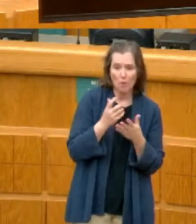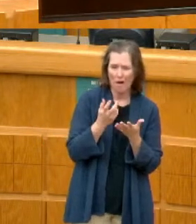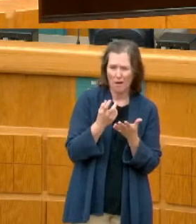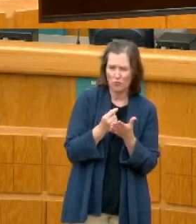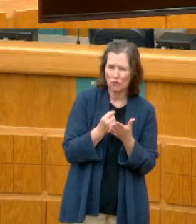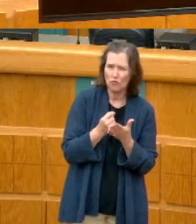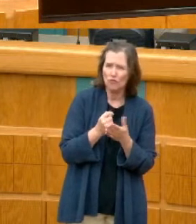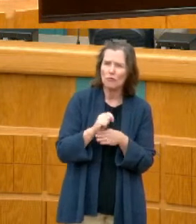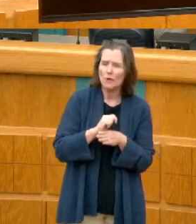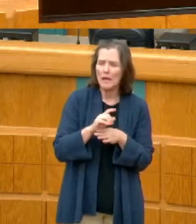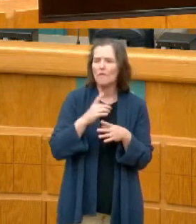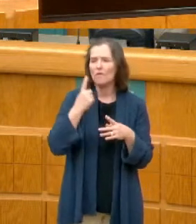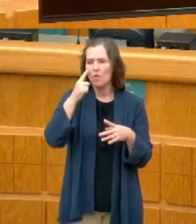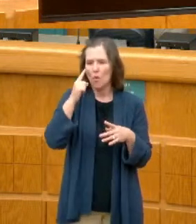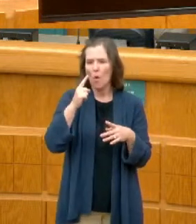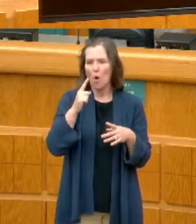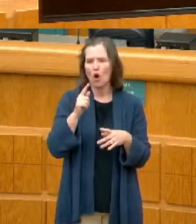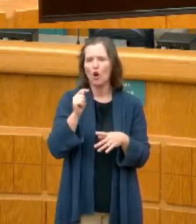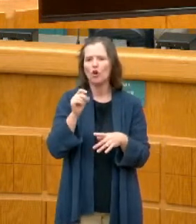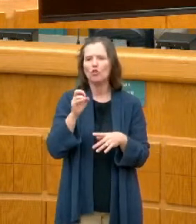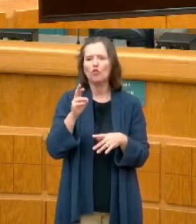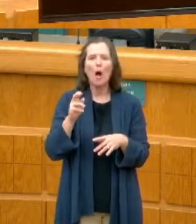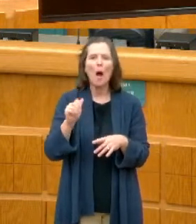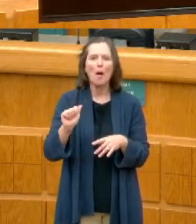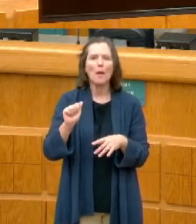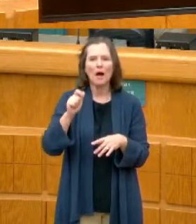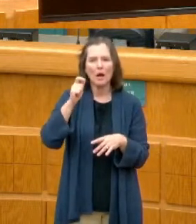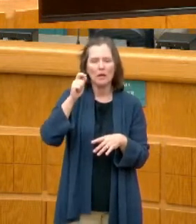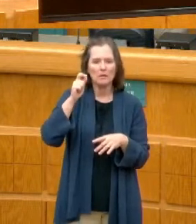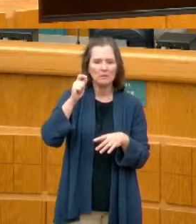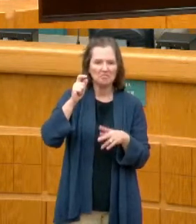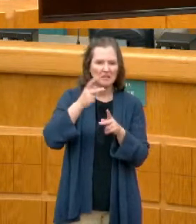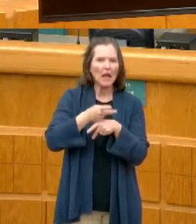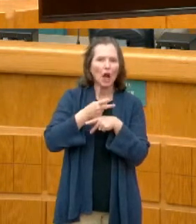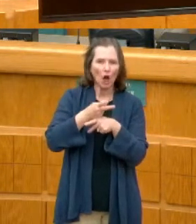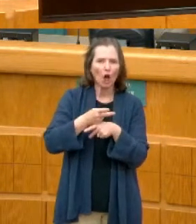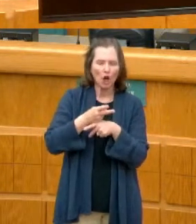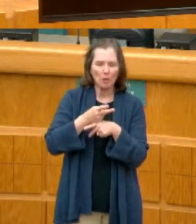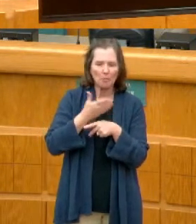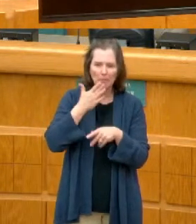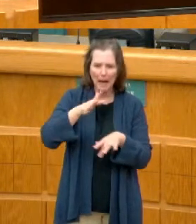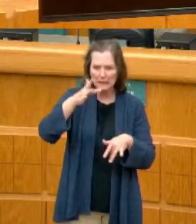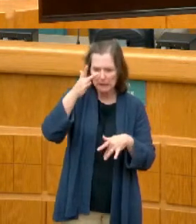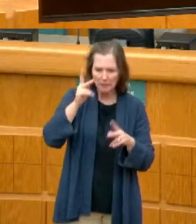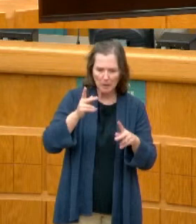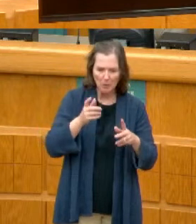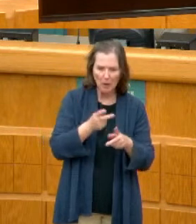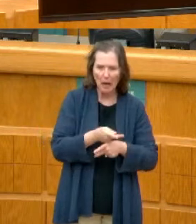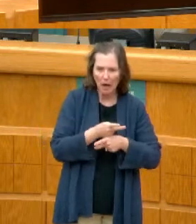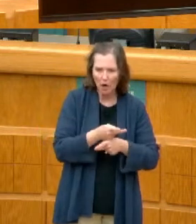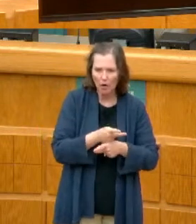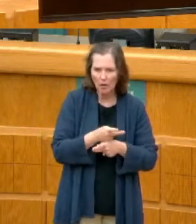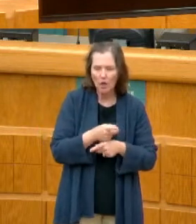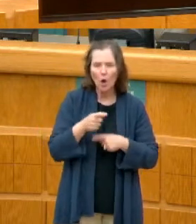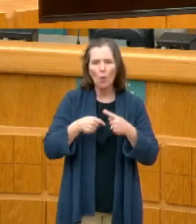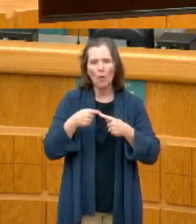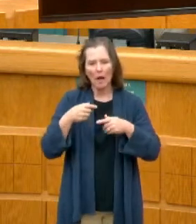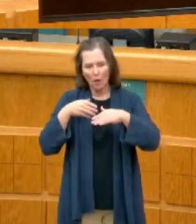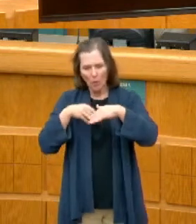me. When I walk through the hospital now in my current capacity and I see my fellow colleagues, nurses,